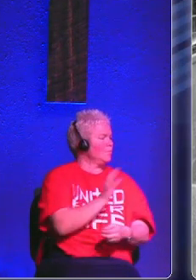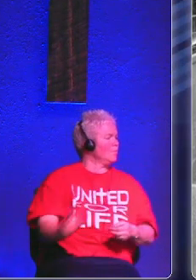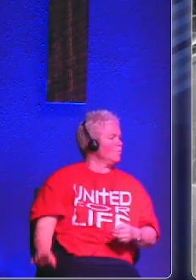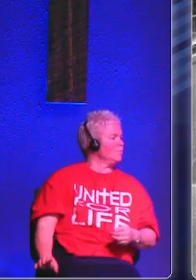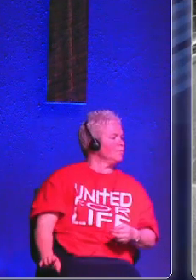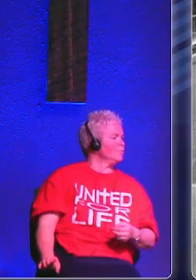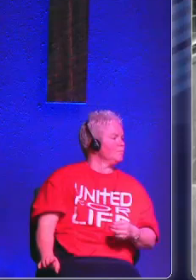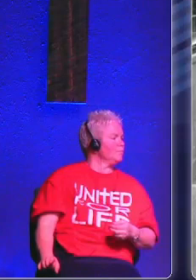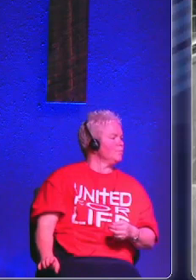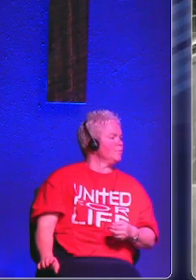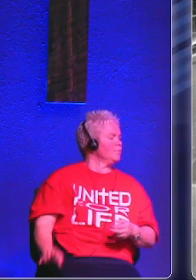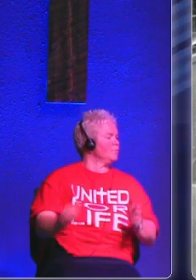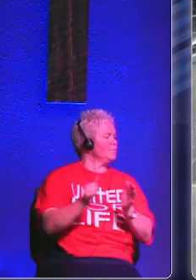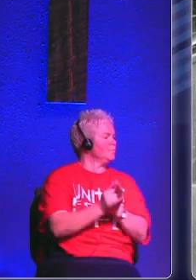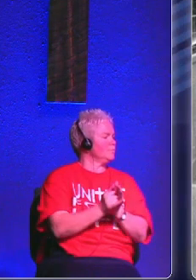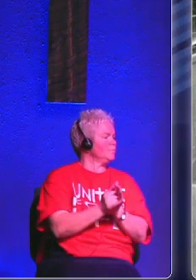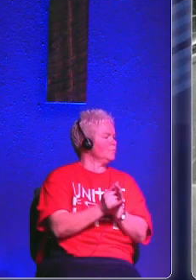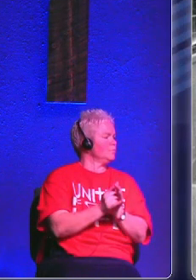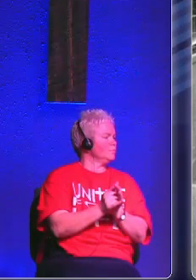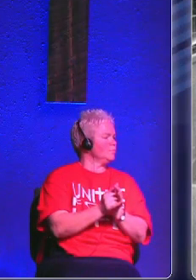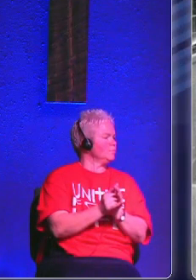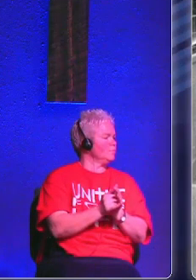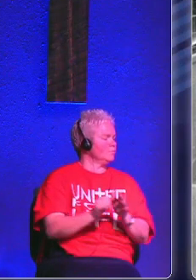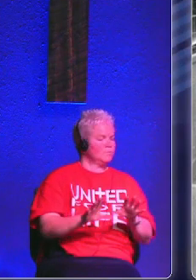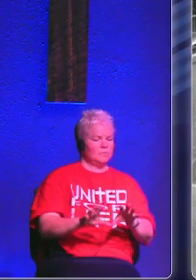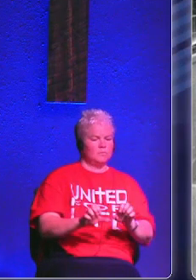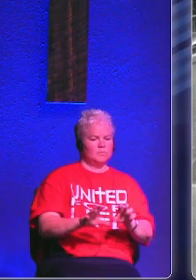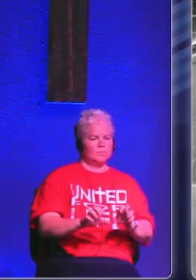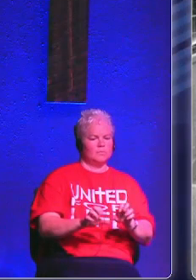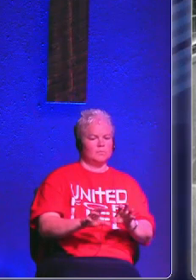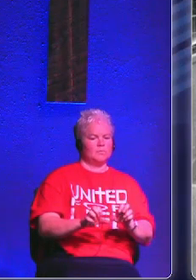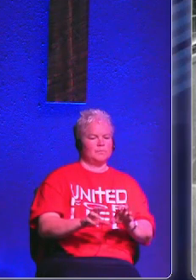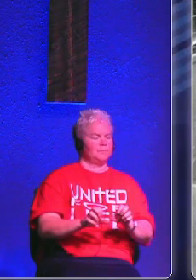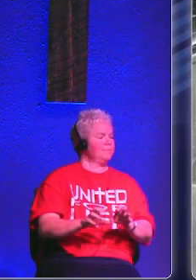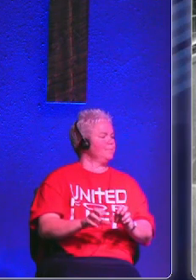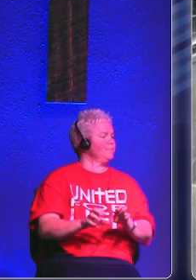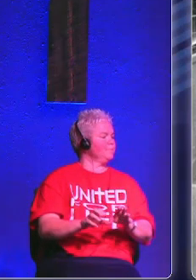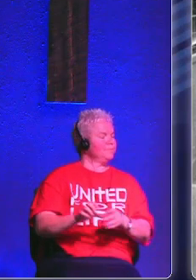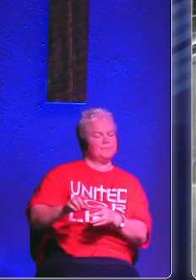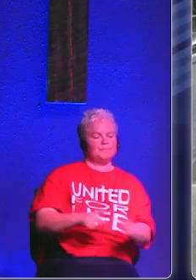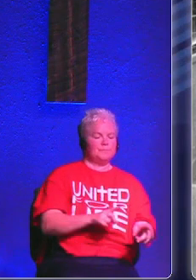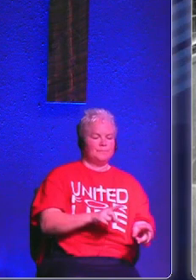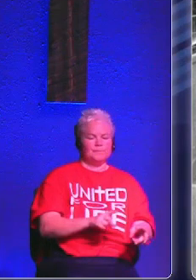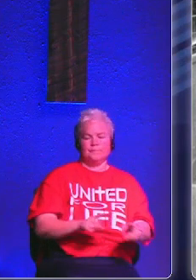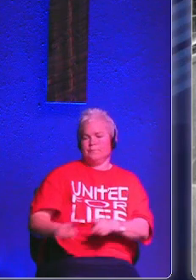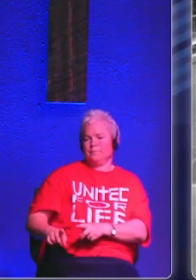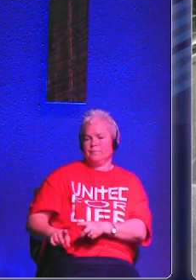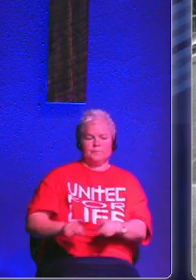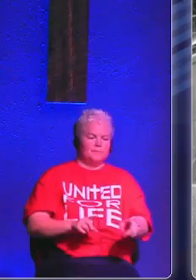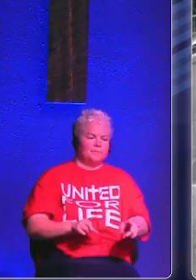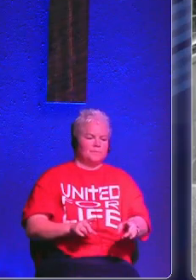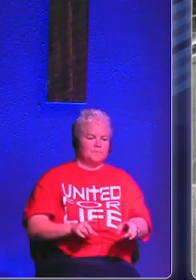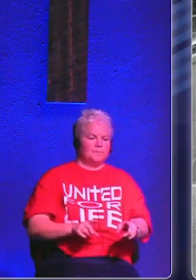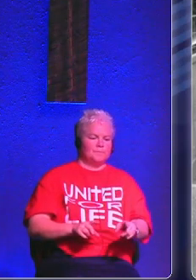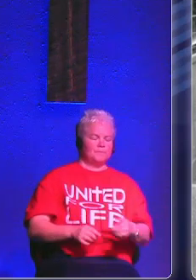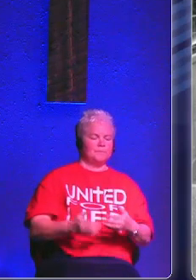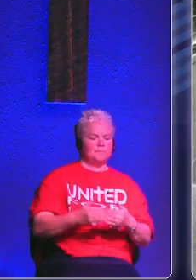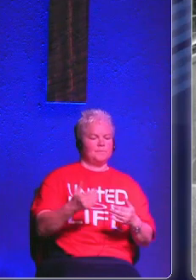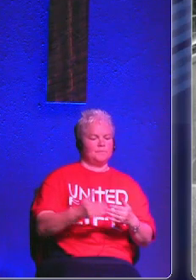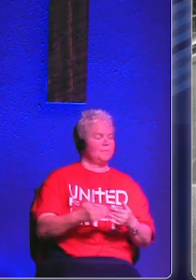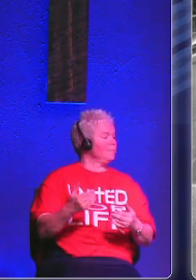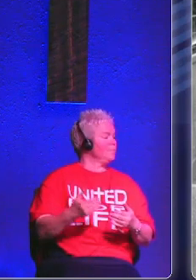of Christ. That is anything but a gentle, meandering life of